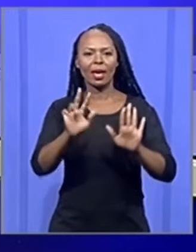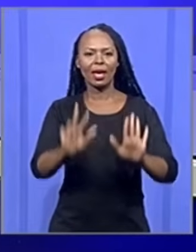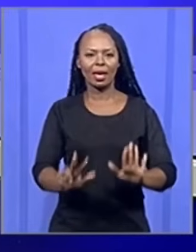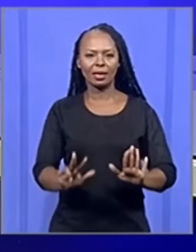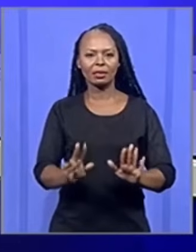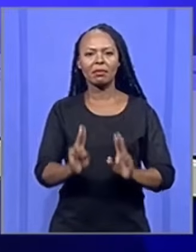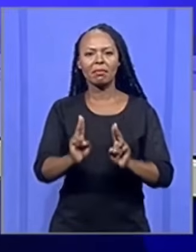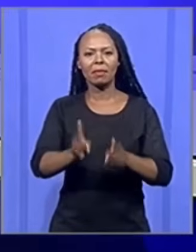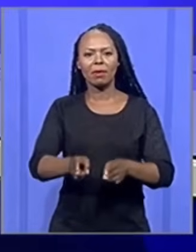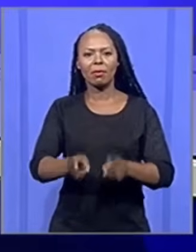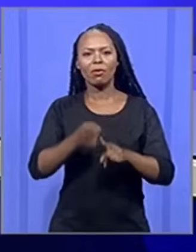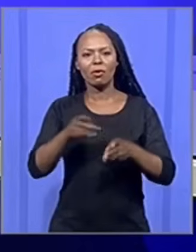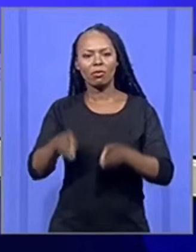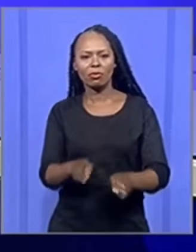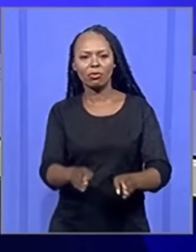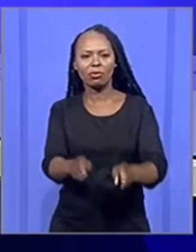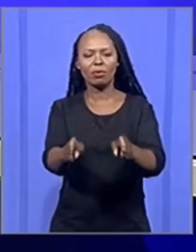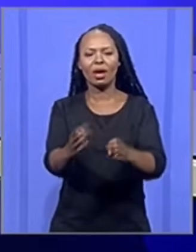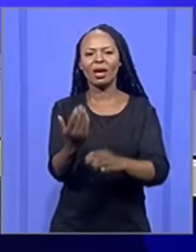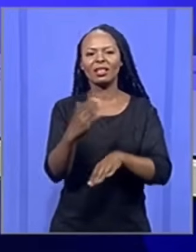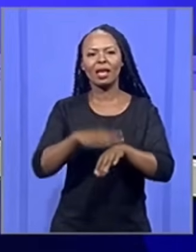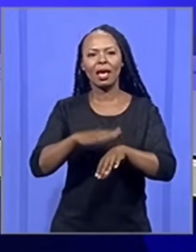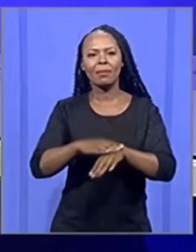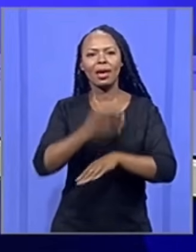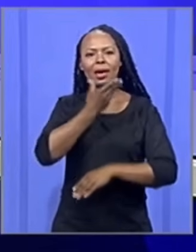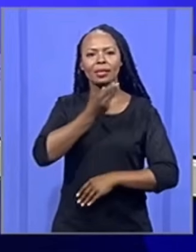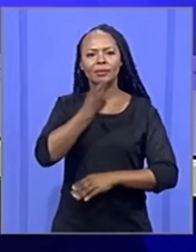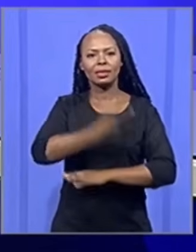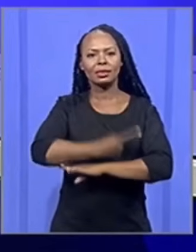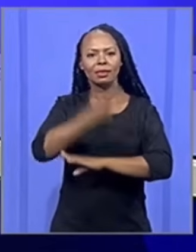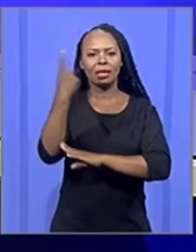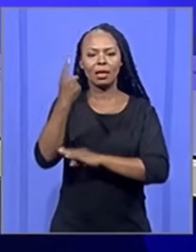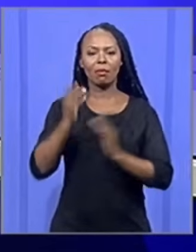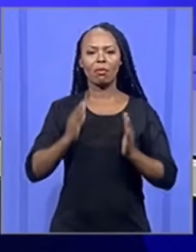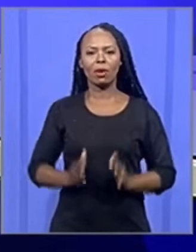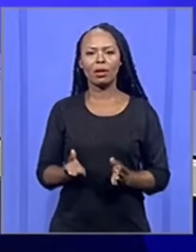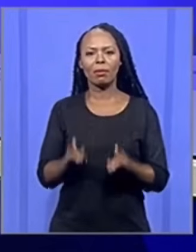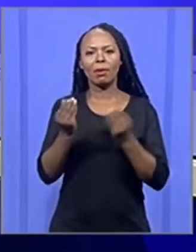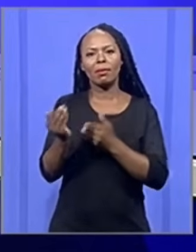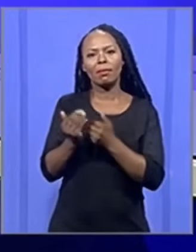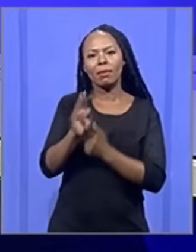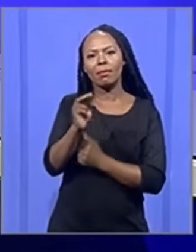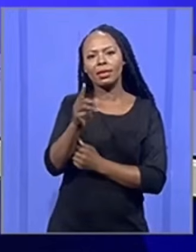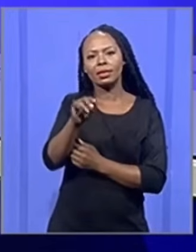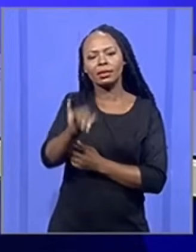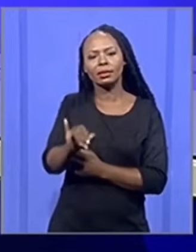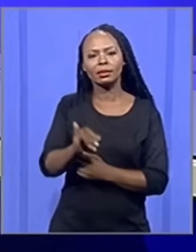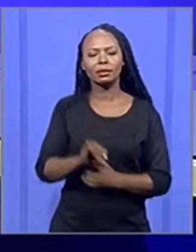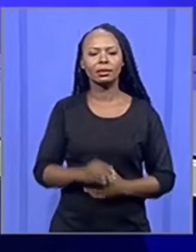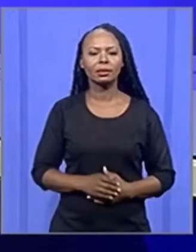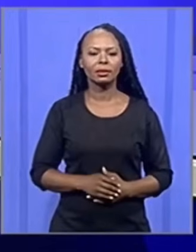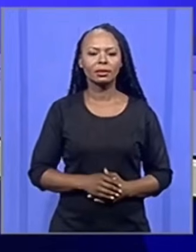ka Keresemose. Setopo sa mosimanyana se fitlhetswe kwa kgaolong ya Mandeni.